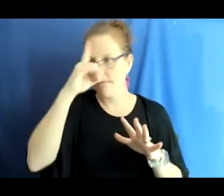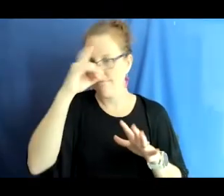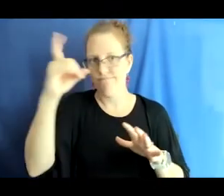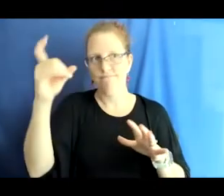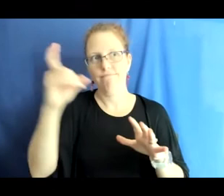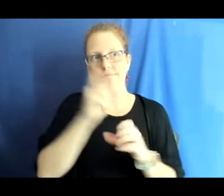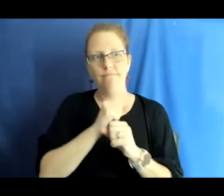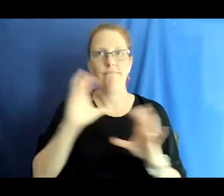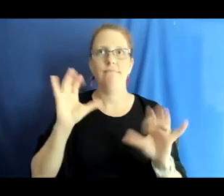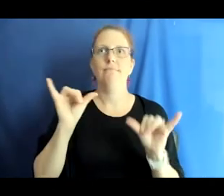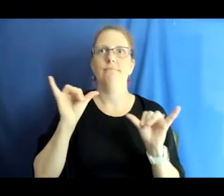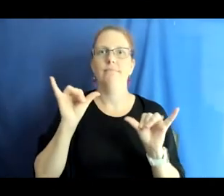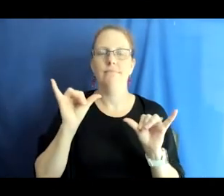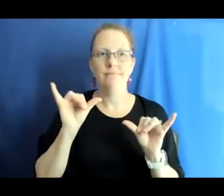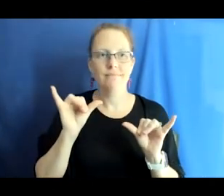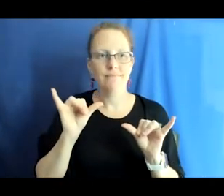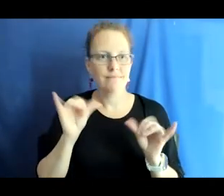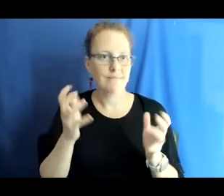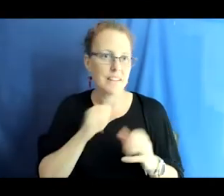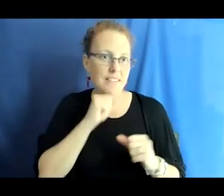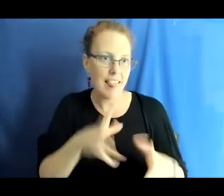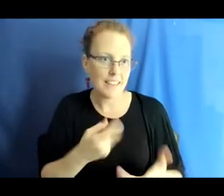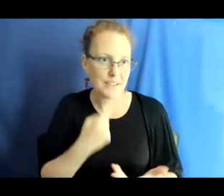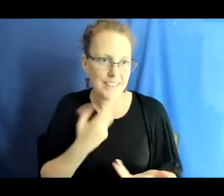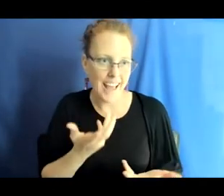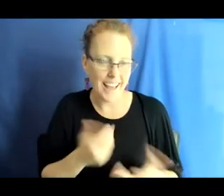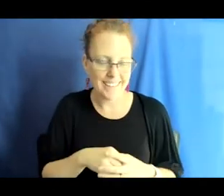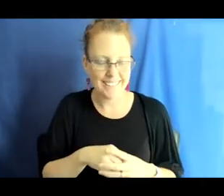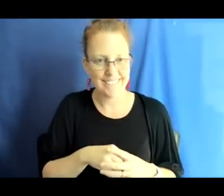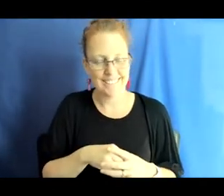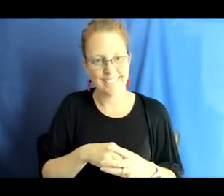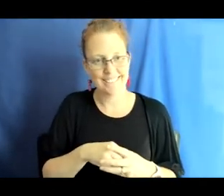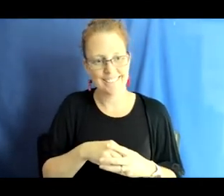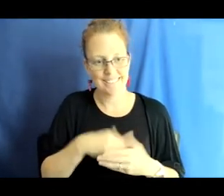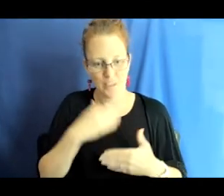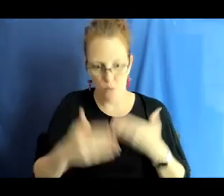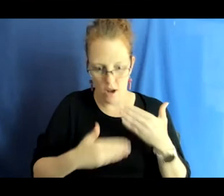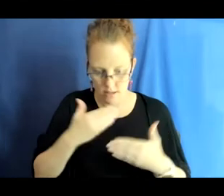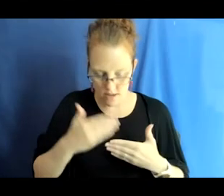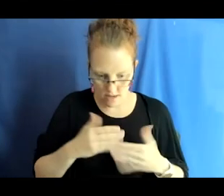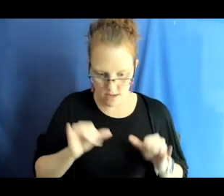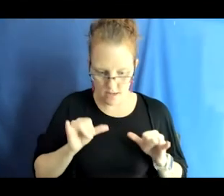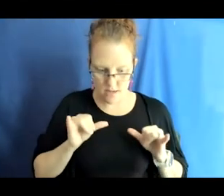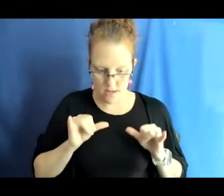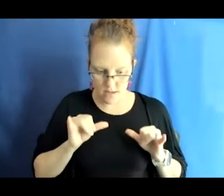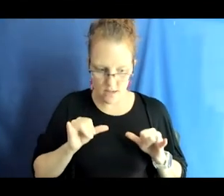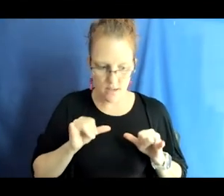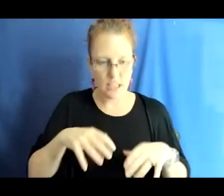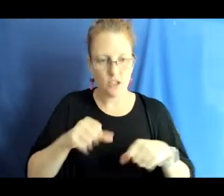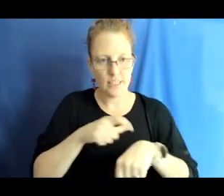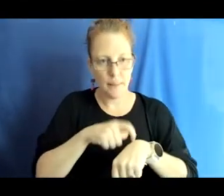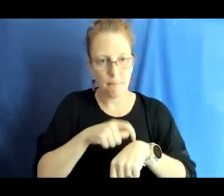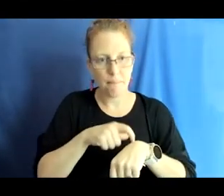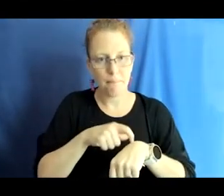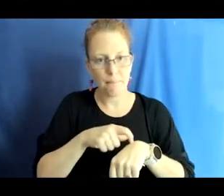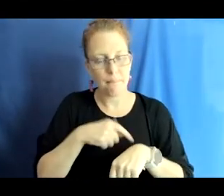yeah. Yeah. Yeah, it's hard to process something that's just so intense in a way. So I